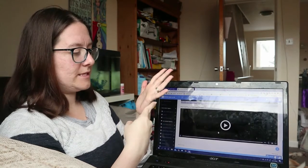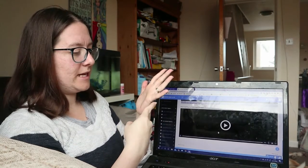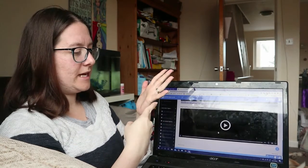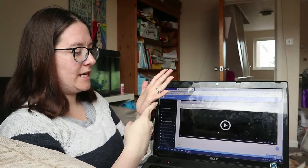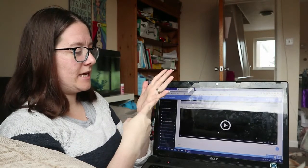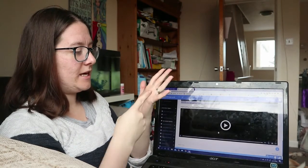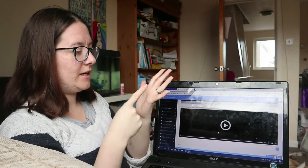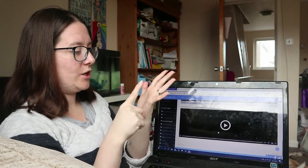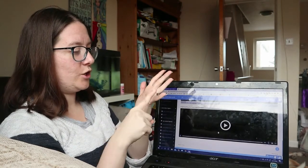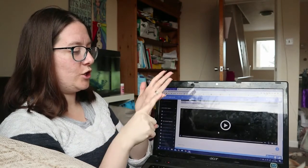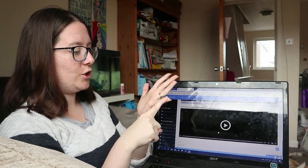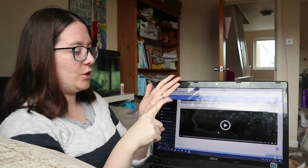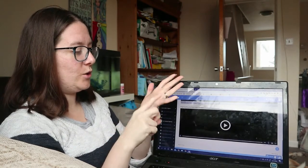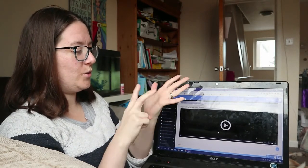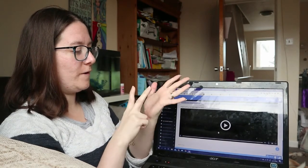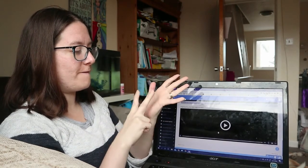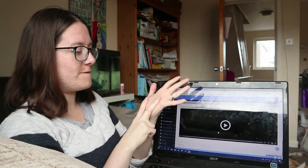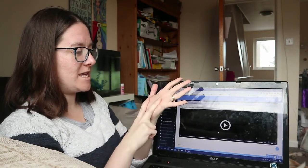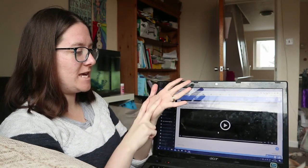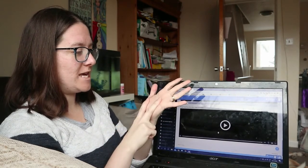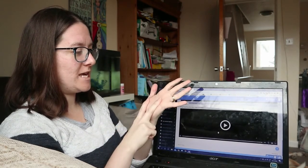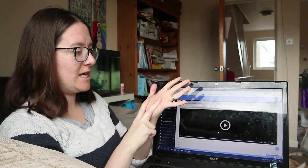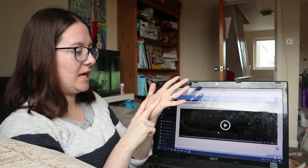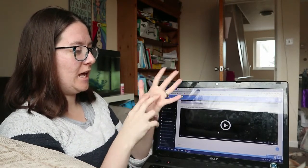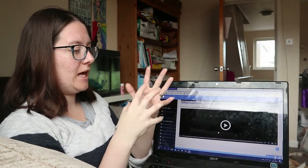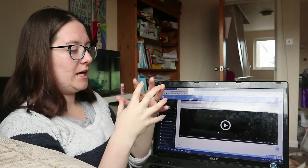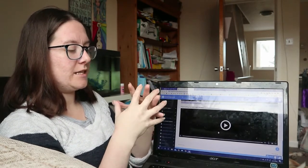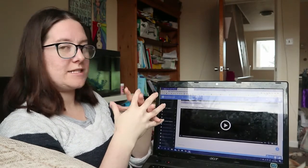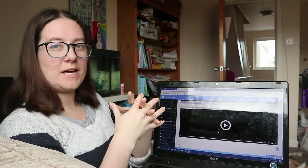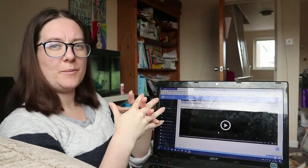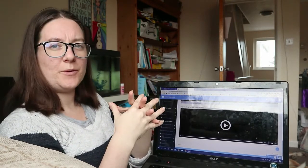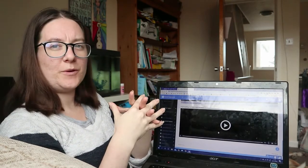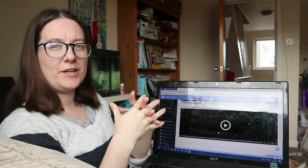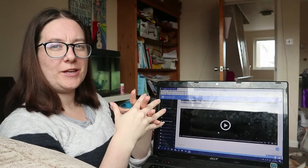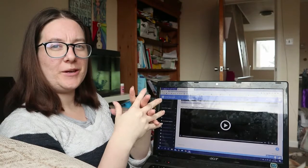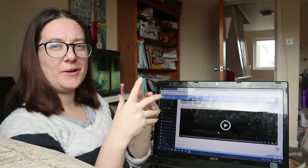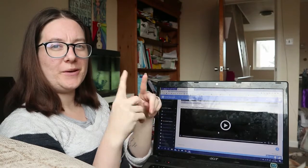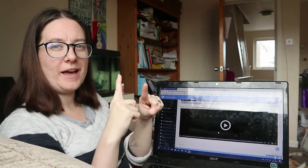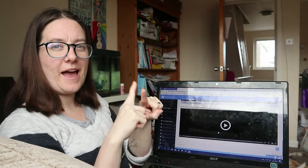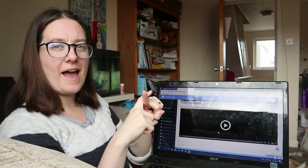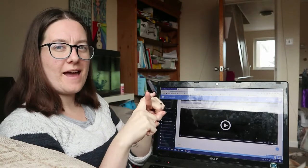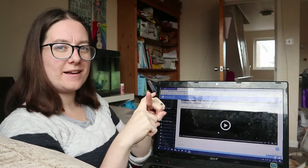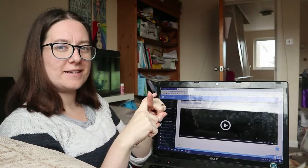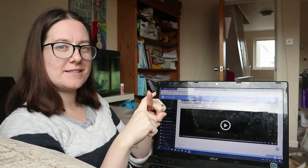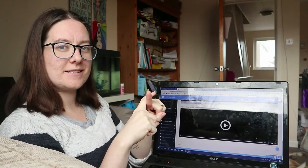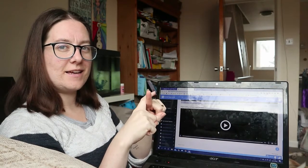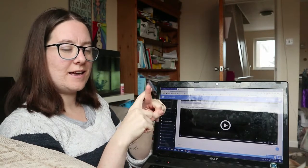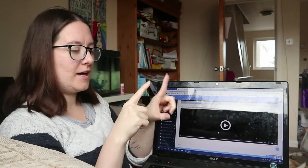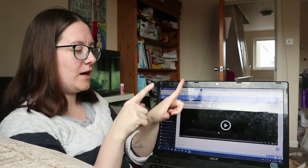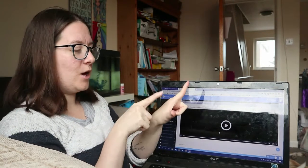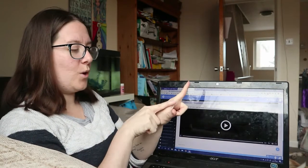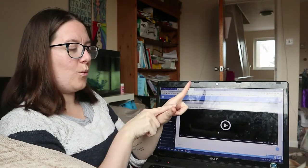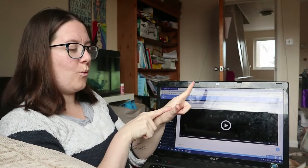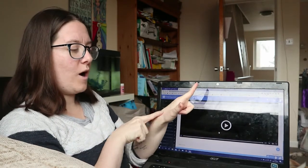T, U, V, W, X,